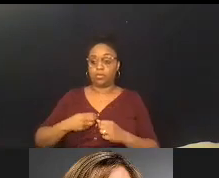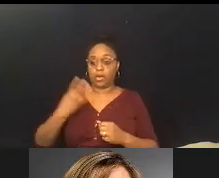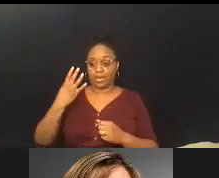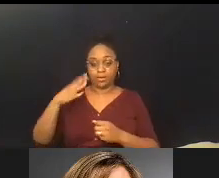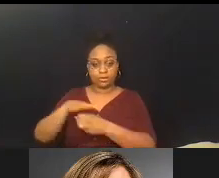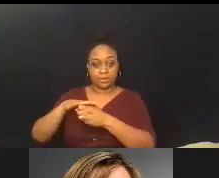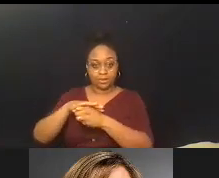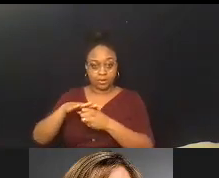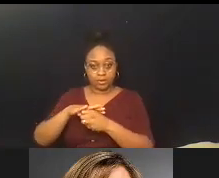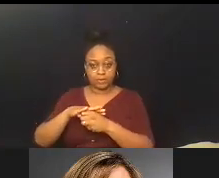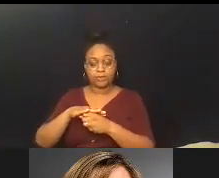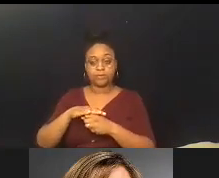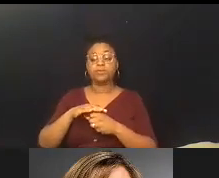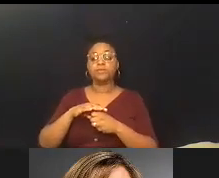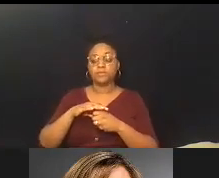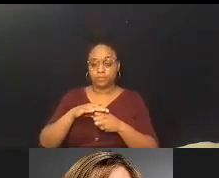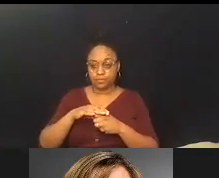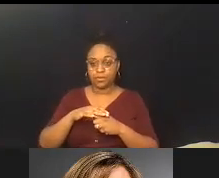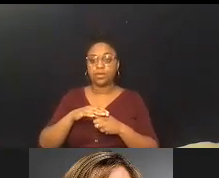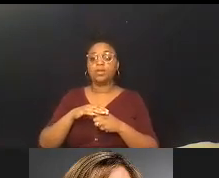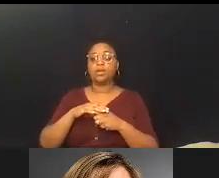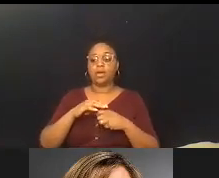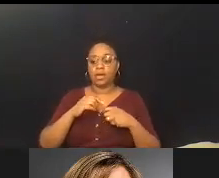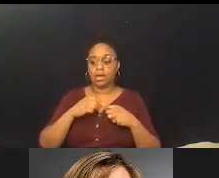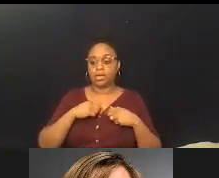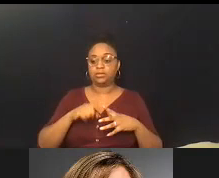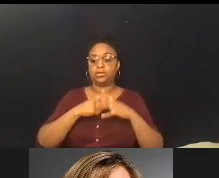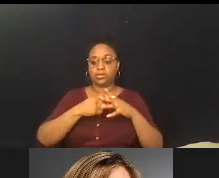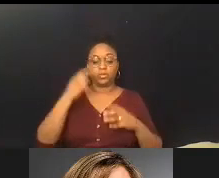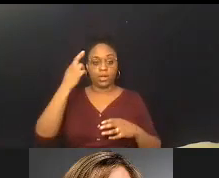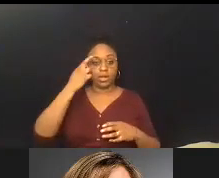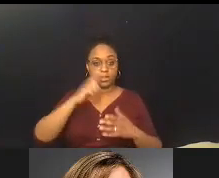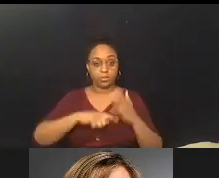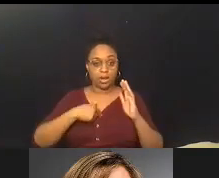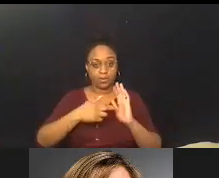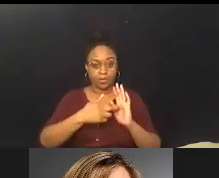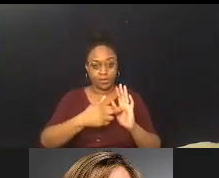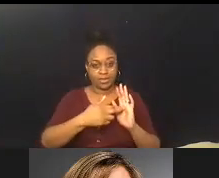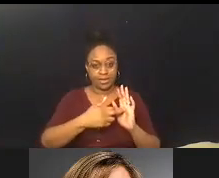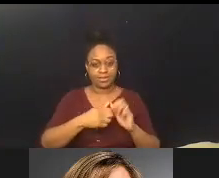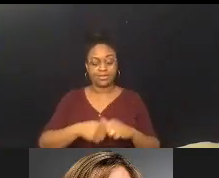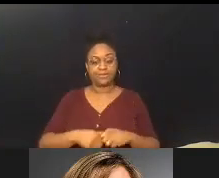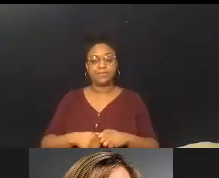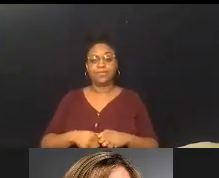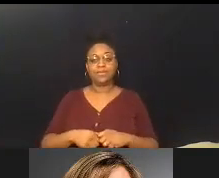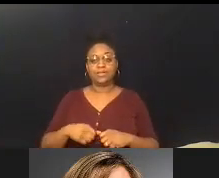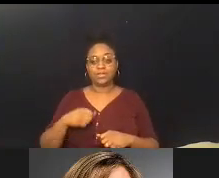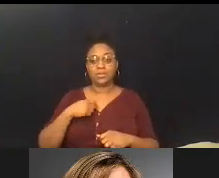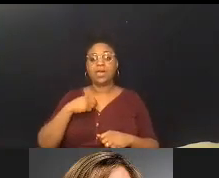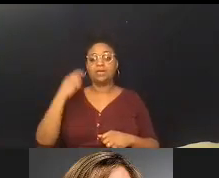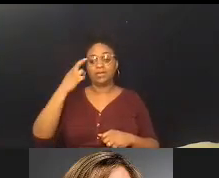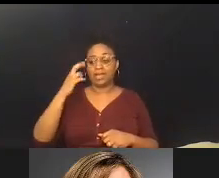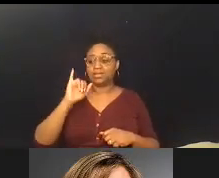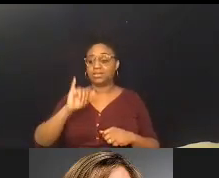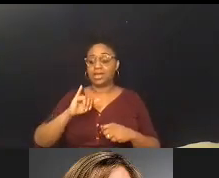to me sometimes what I represent. I understand that a lot of times the places I go, I will be looked to as